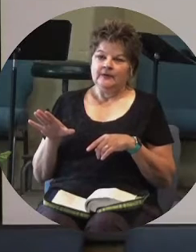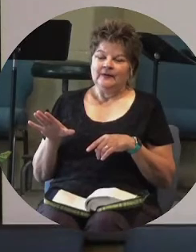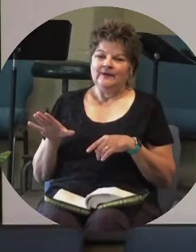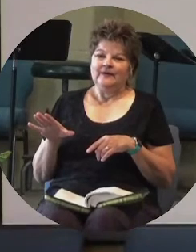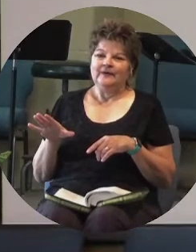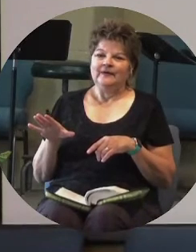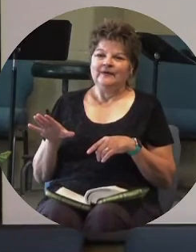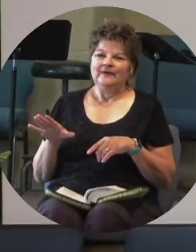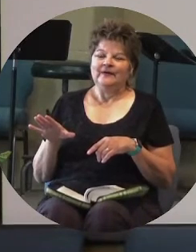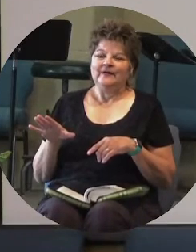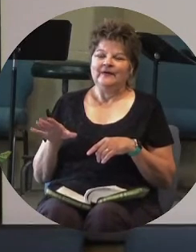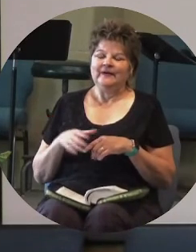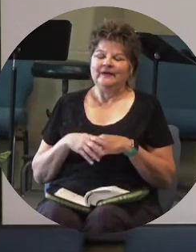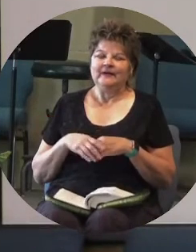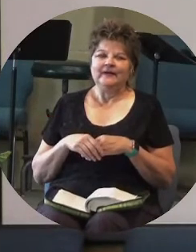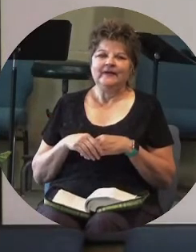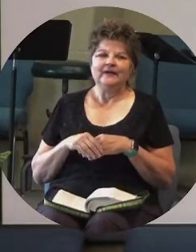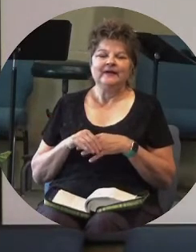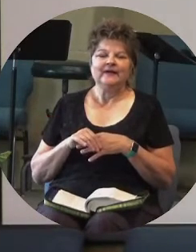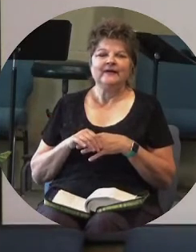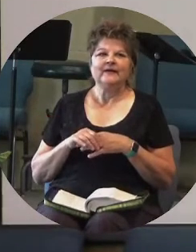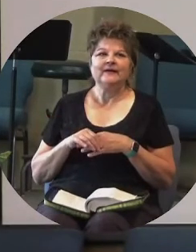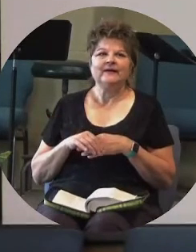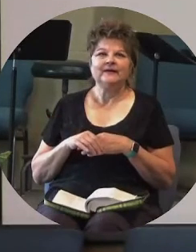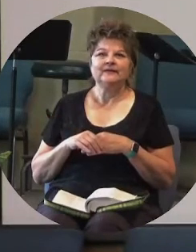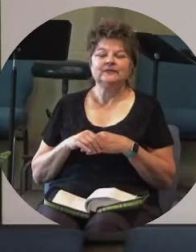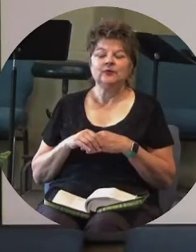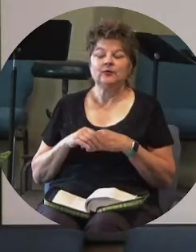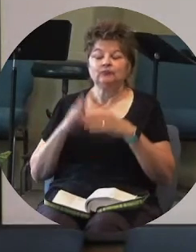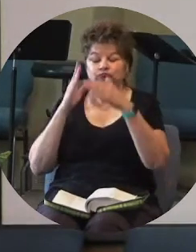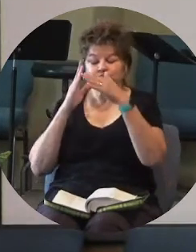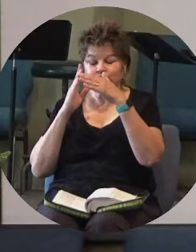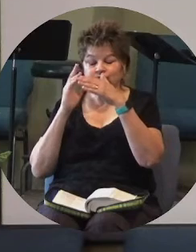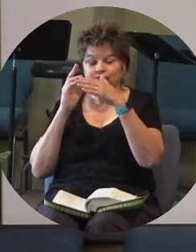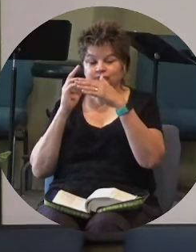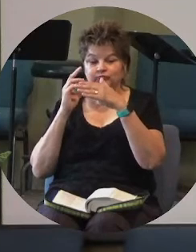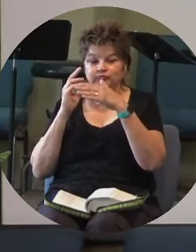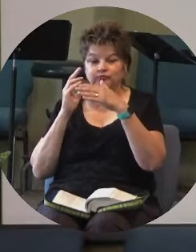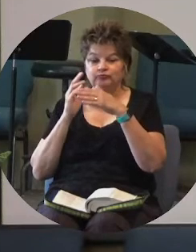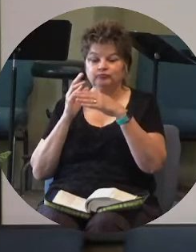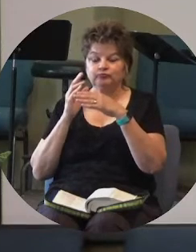do it? Foresight. Okay, she, foresight. What else?